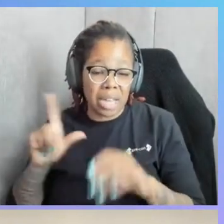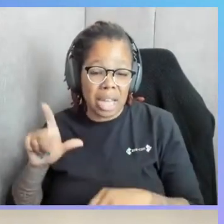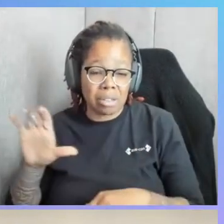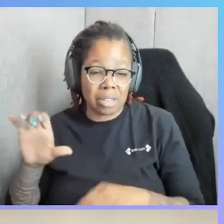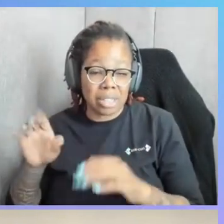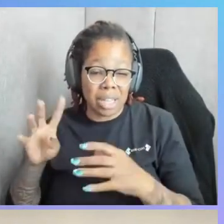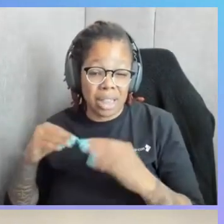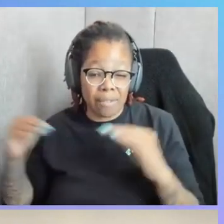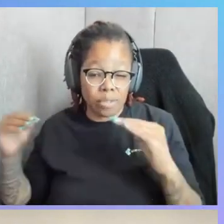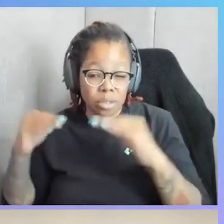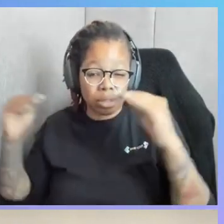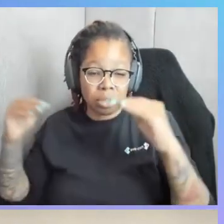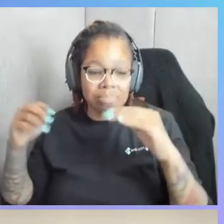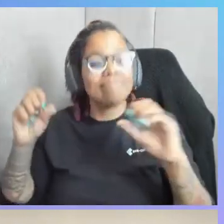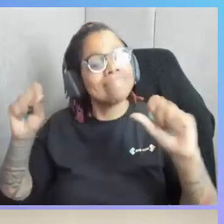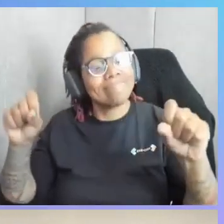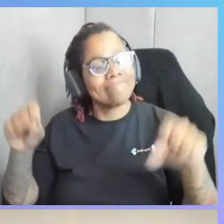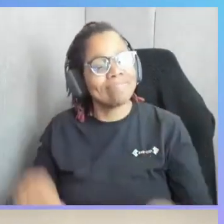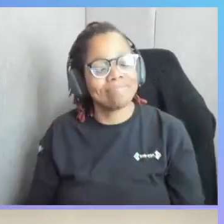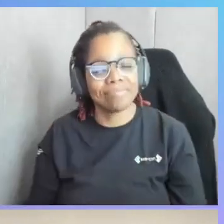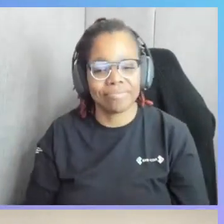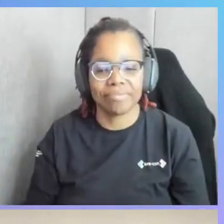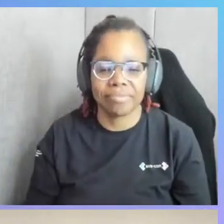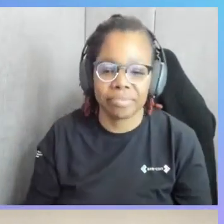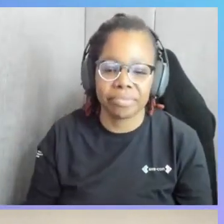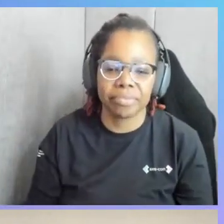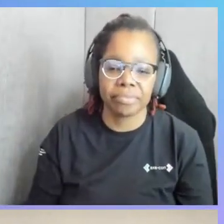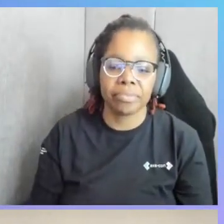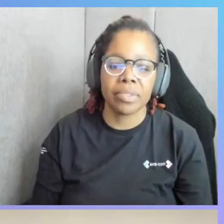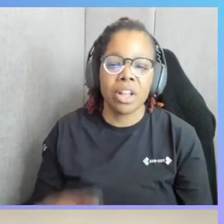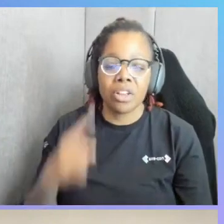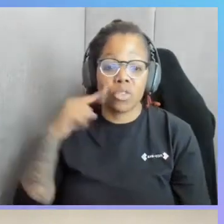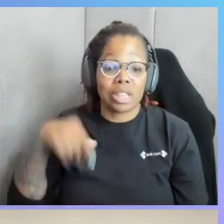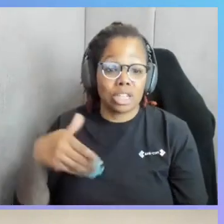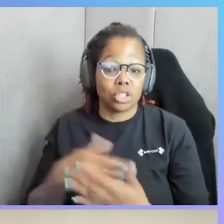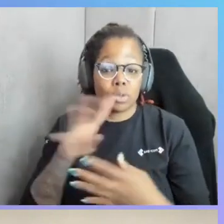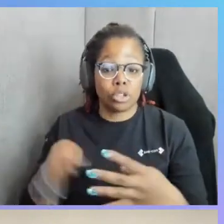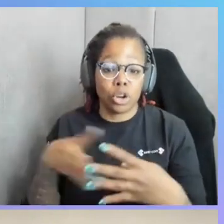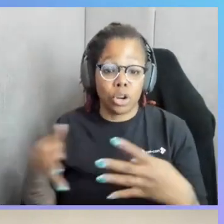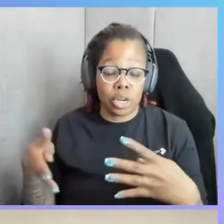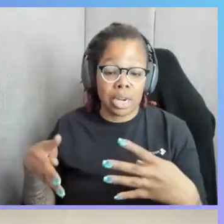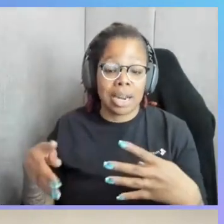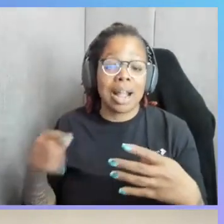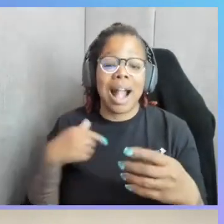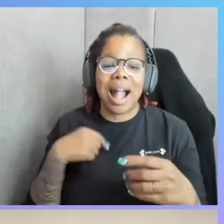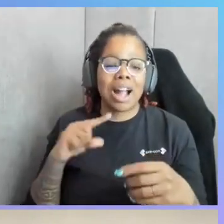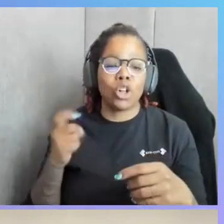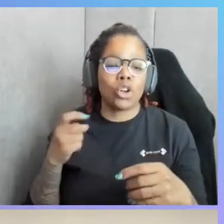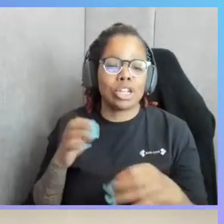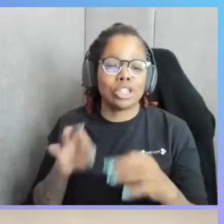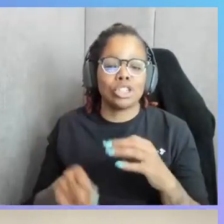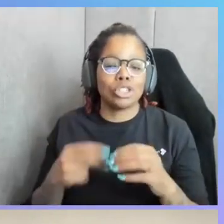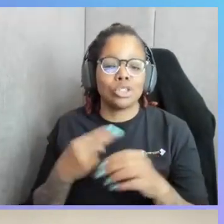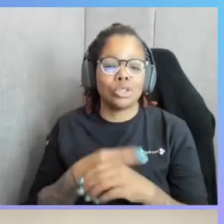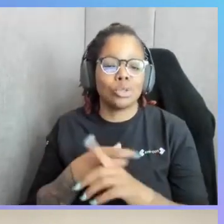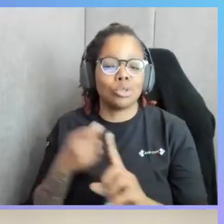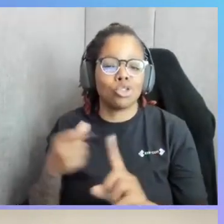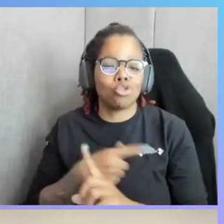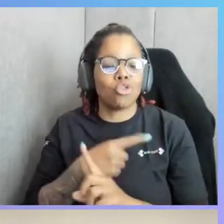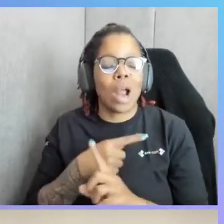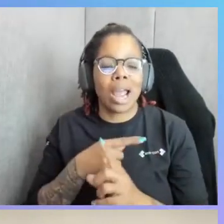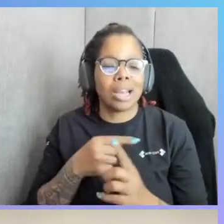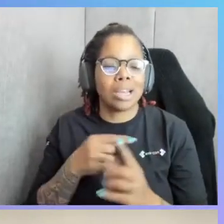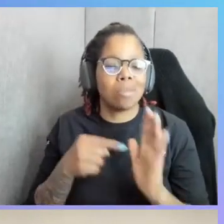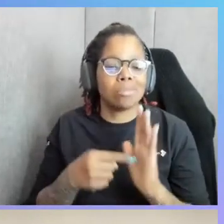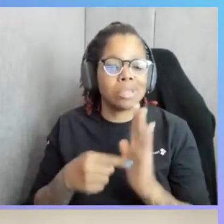levels? And the answer is yes. In order to create this new chart, though, I couldn't just take randomized swatches of